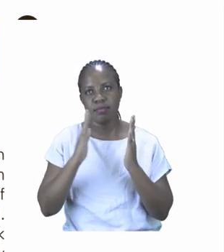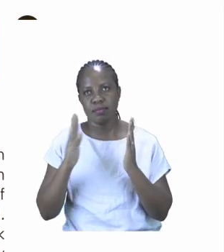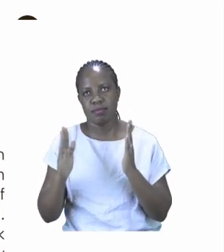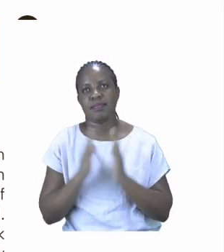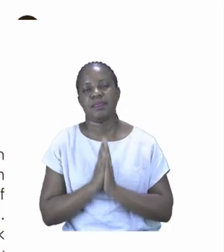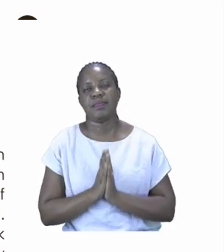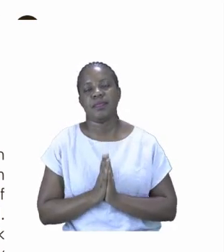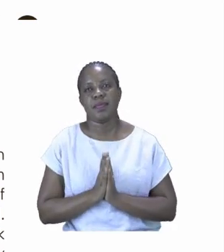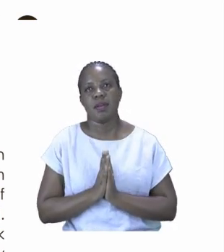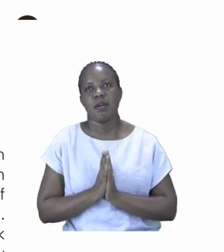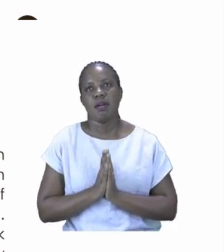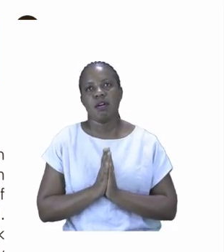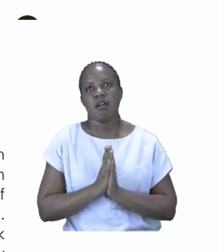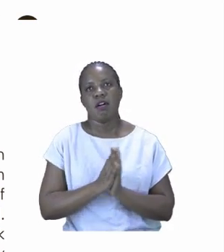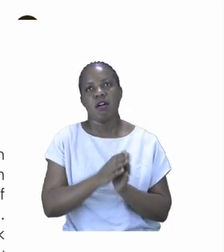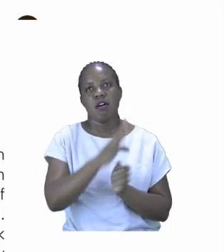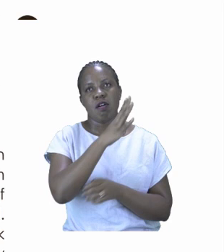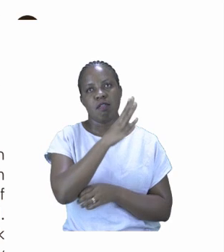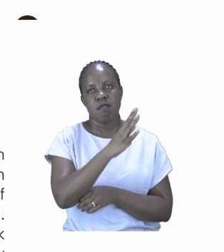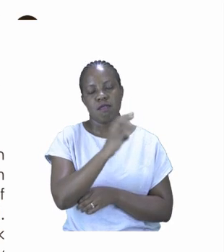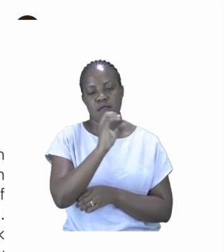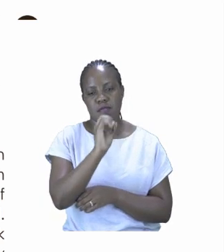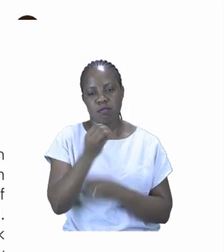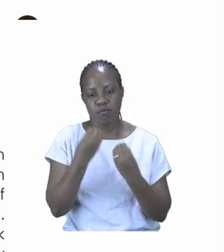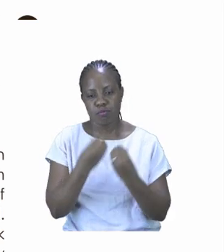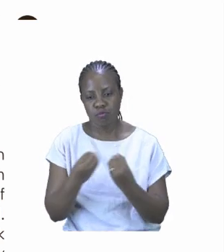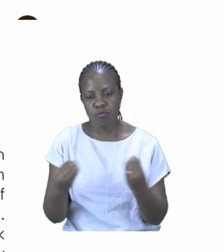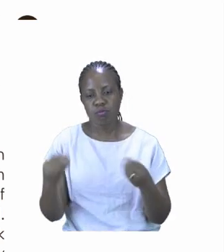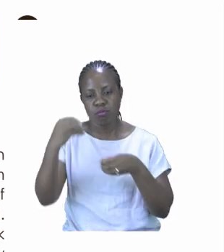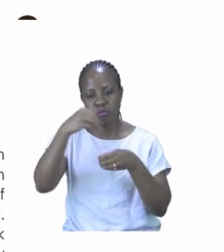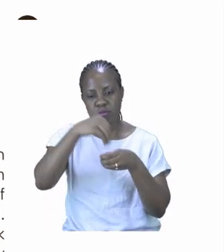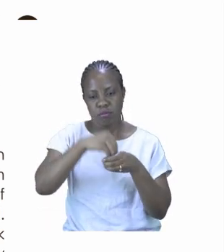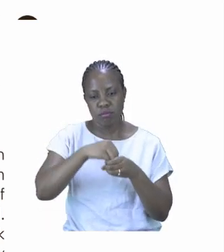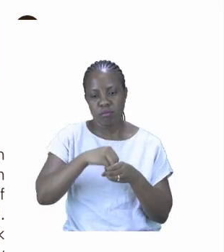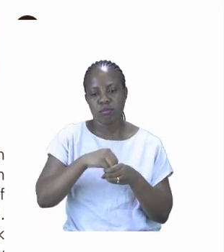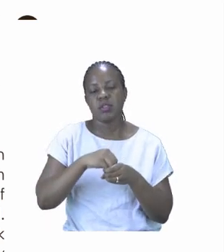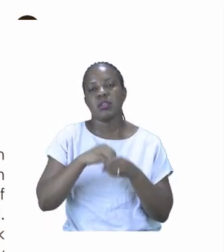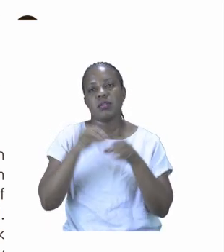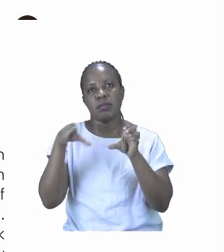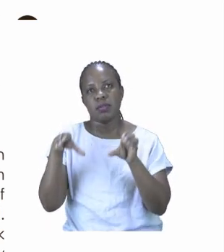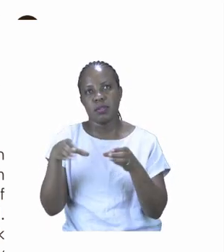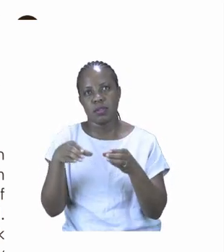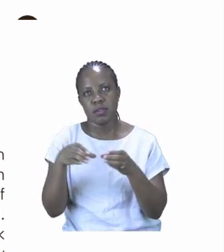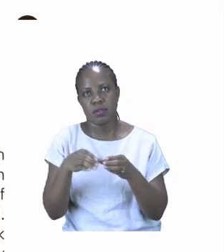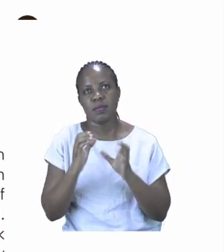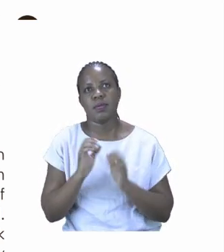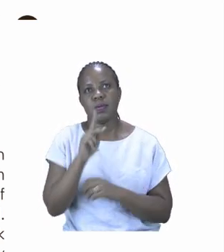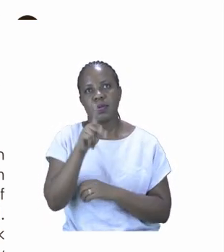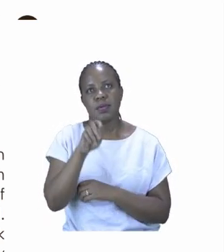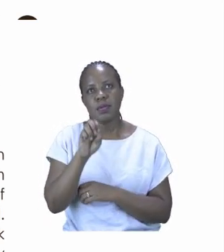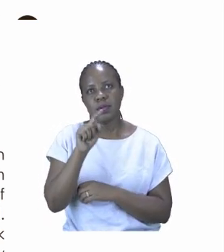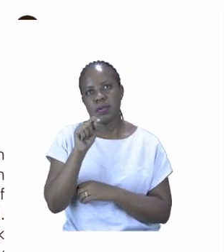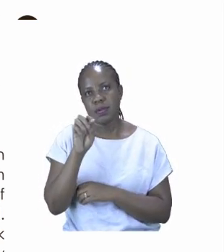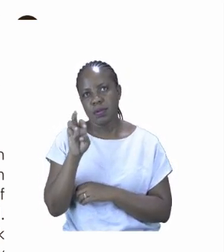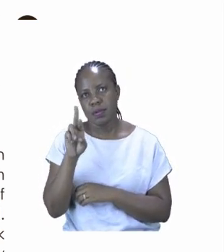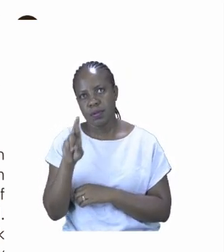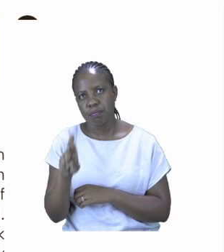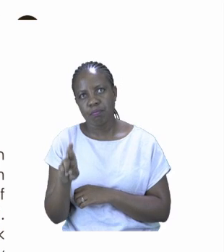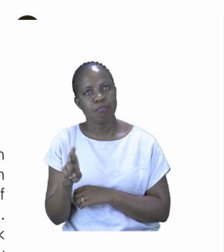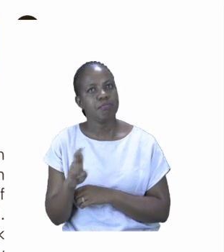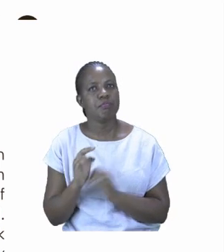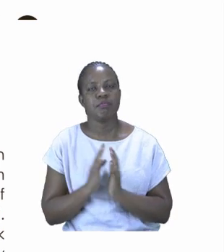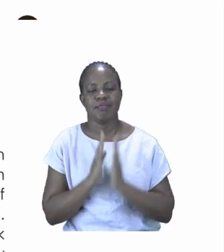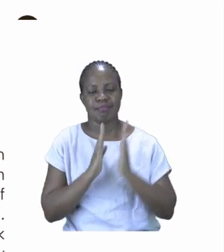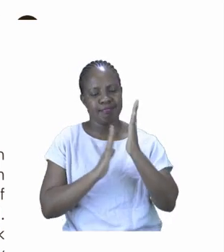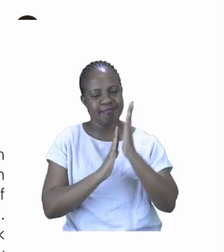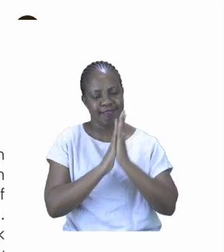in Peter's class. It was a very interesting day. They